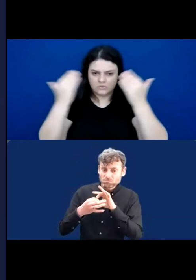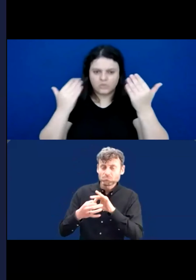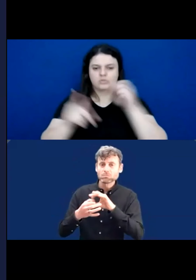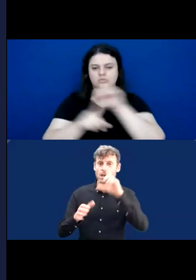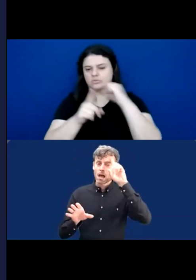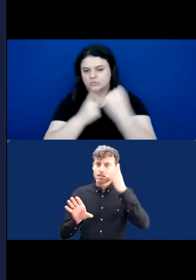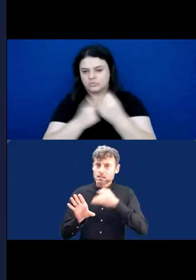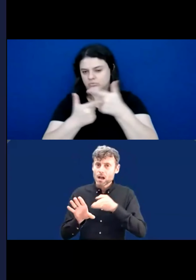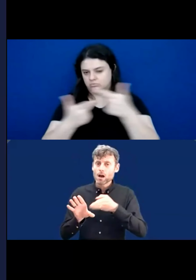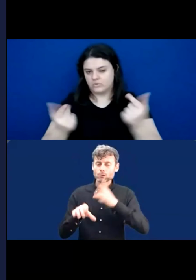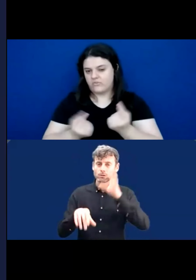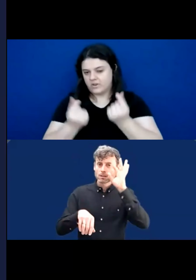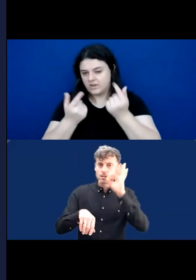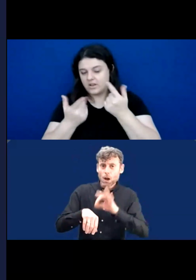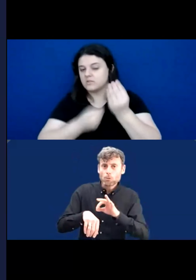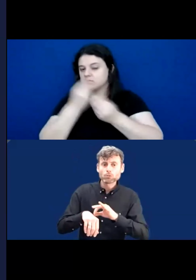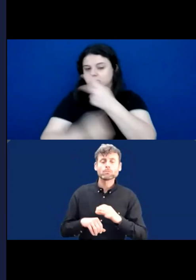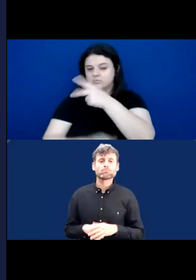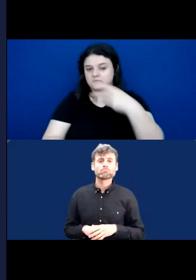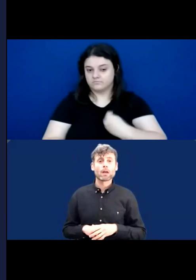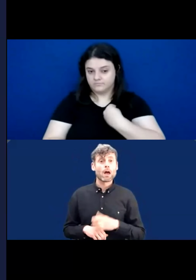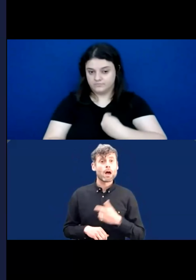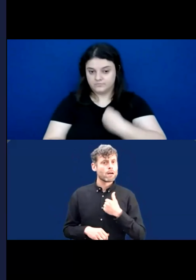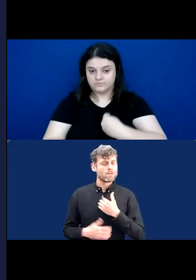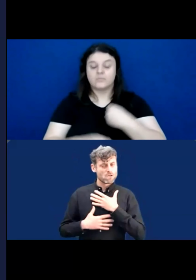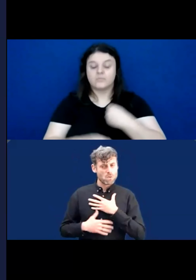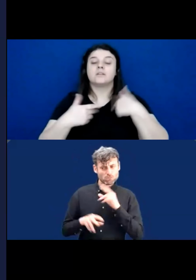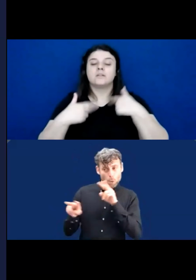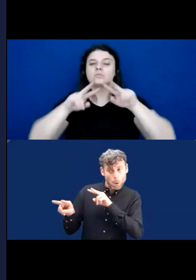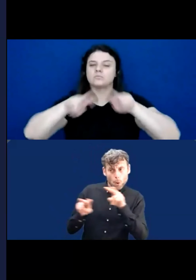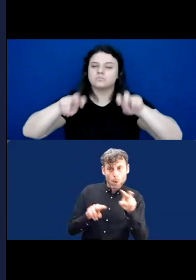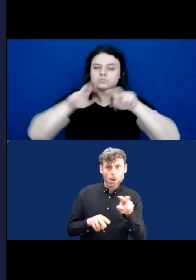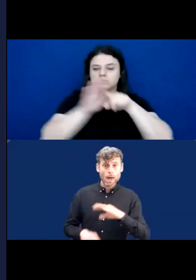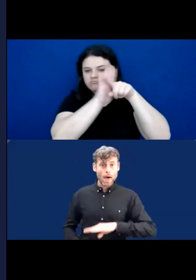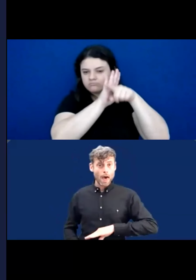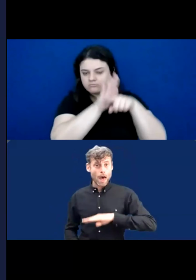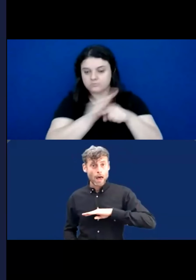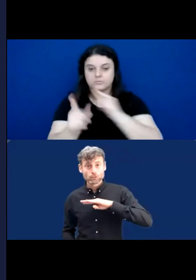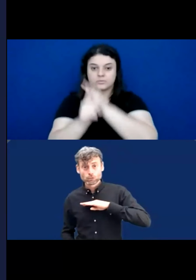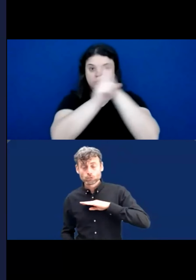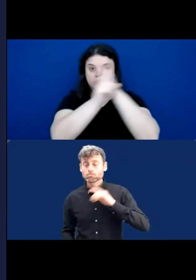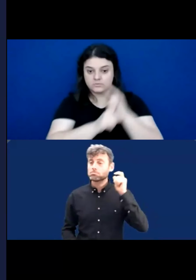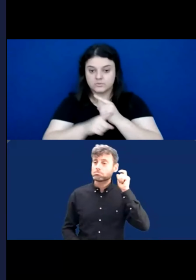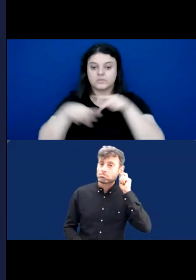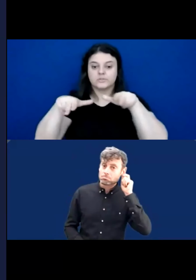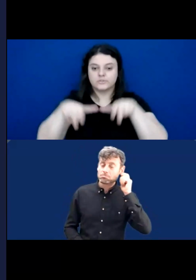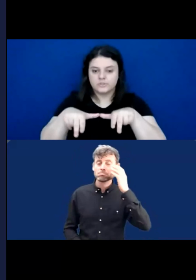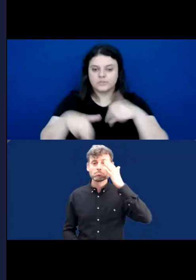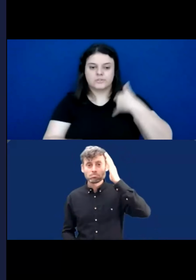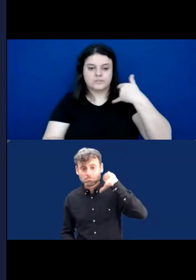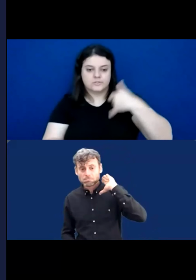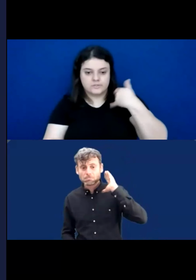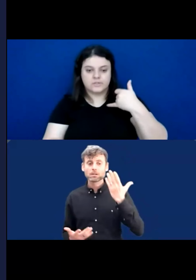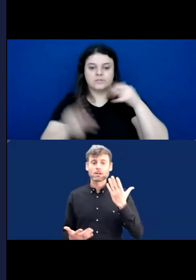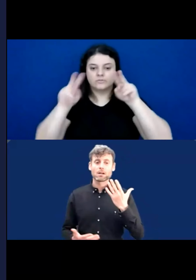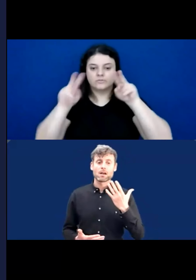We also wanted to explore whether age, gender, clinical diagnosis, visual field, visual acuity, and